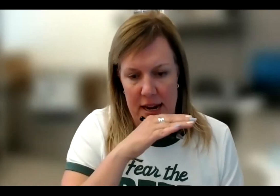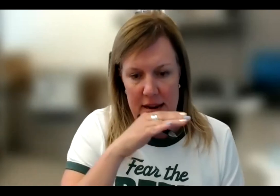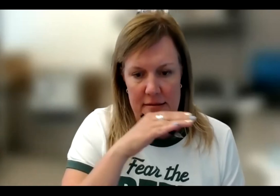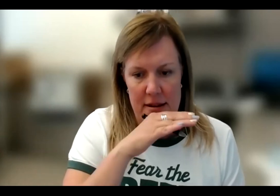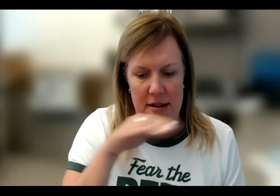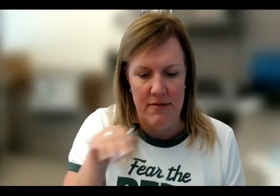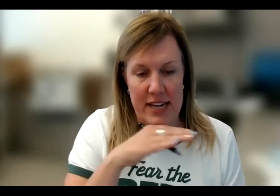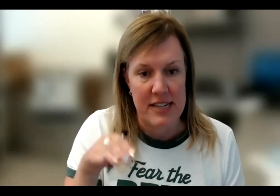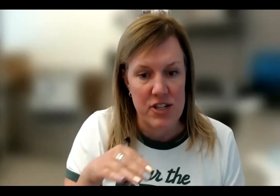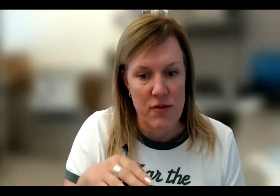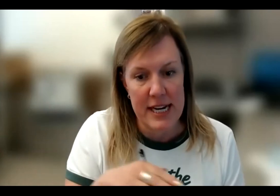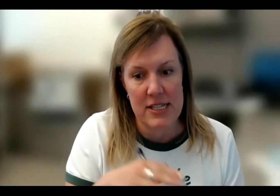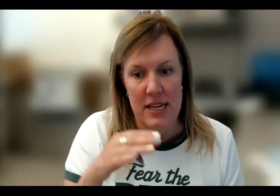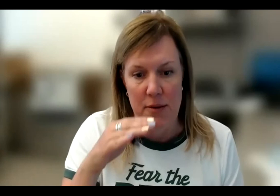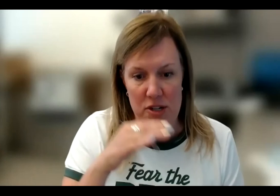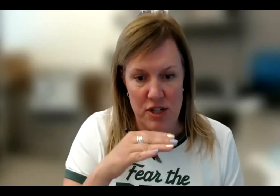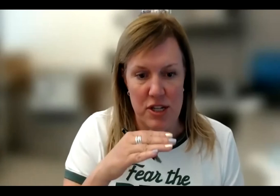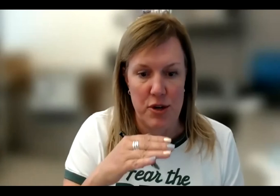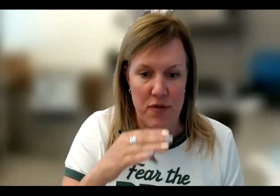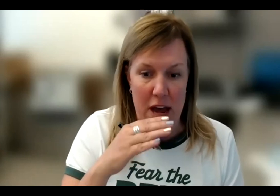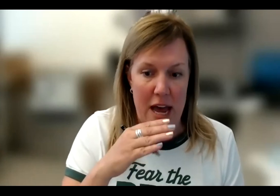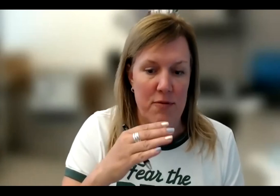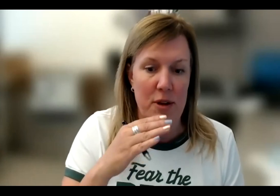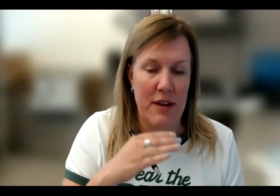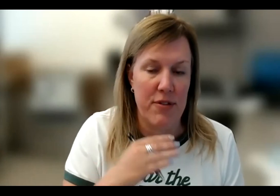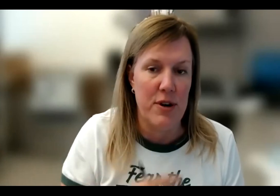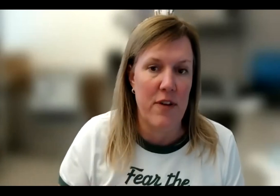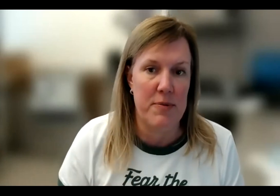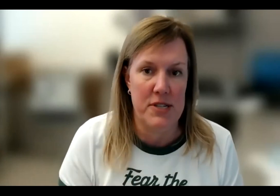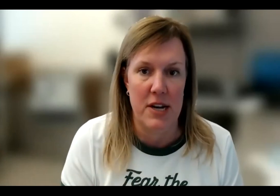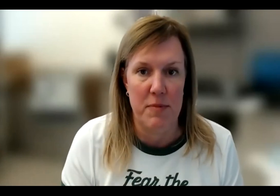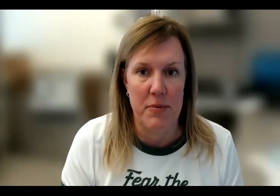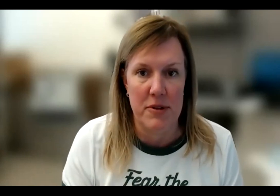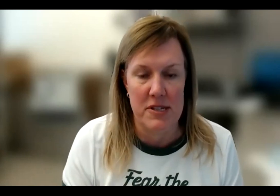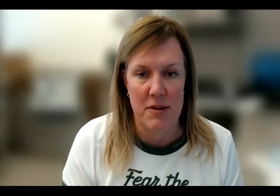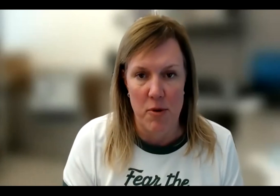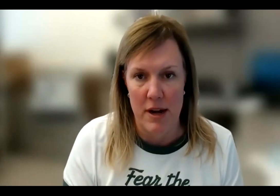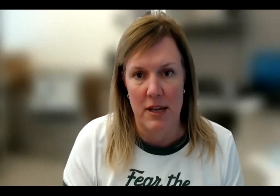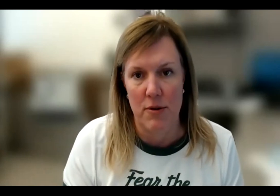in vaccination rates. Once you get to 35, you only have 35% of